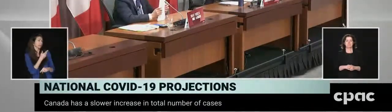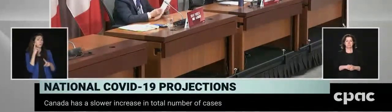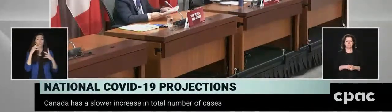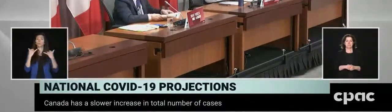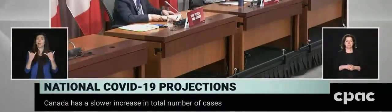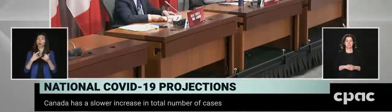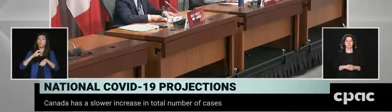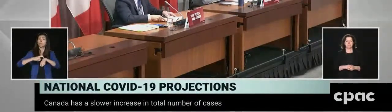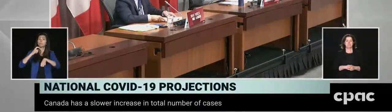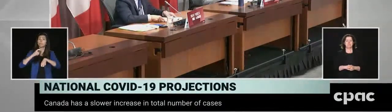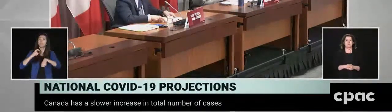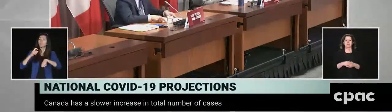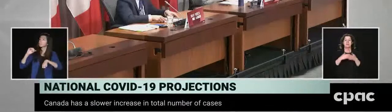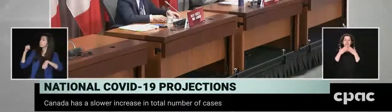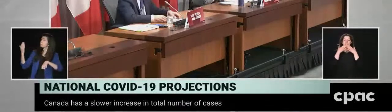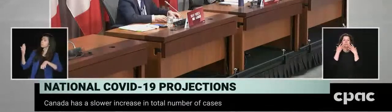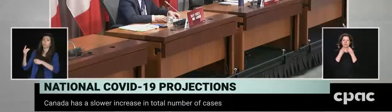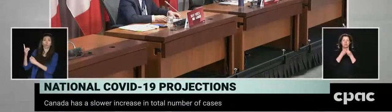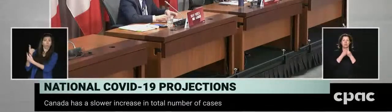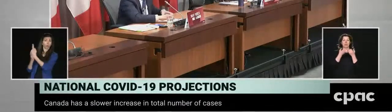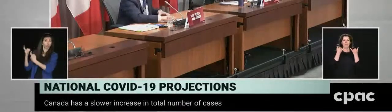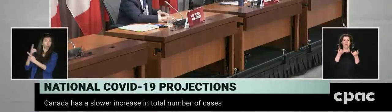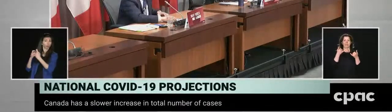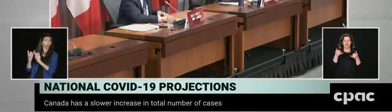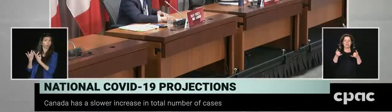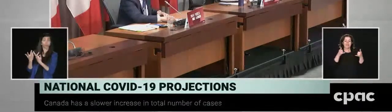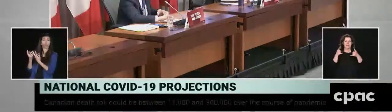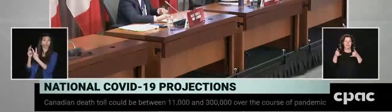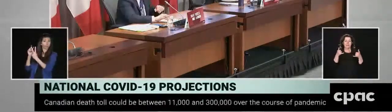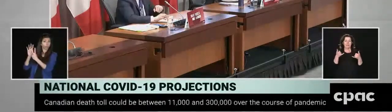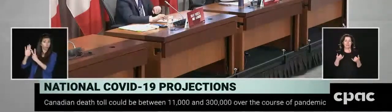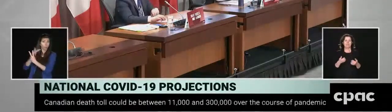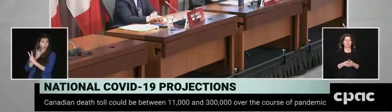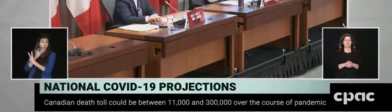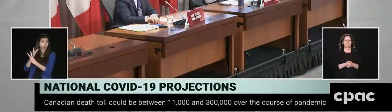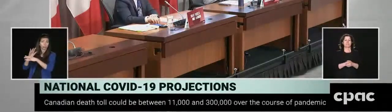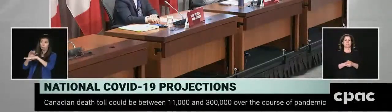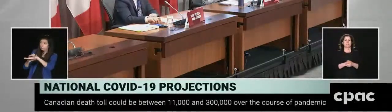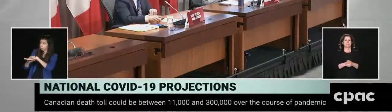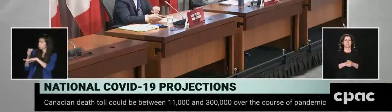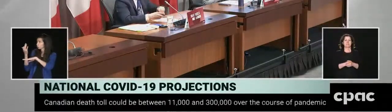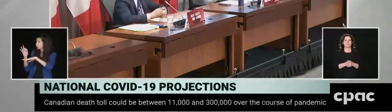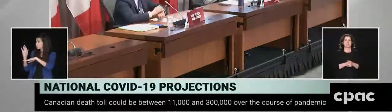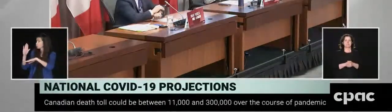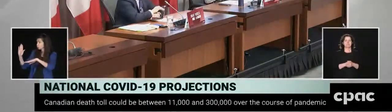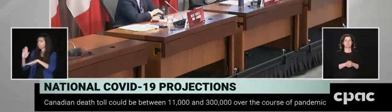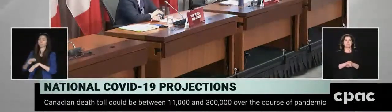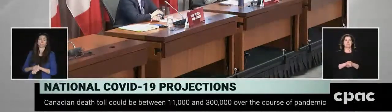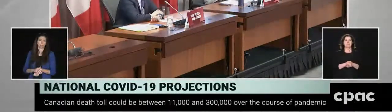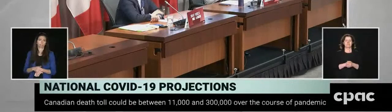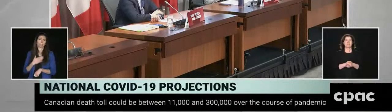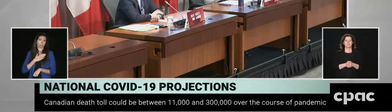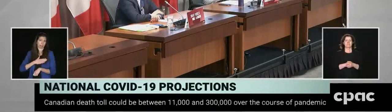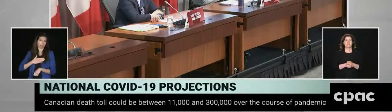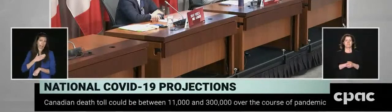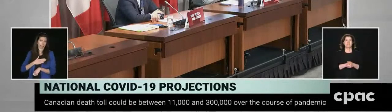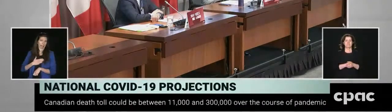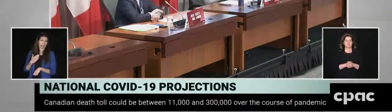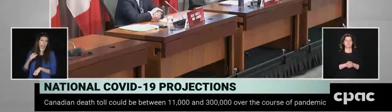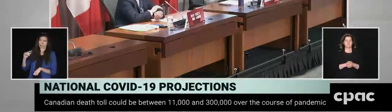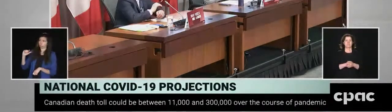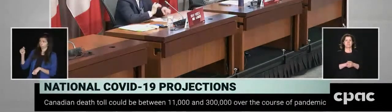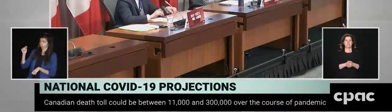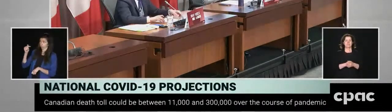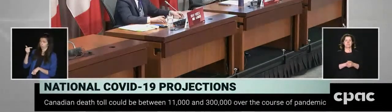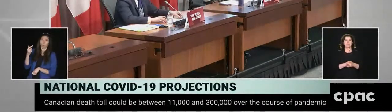vos questions dans les deux langues officielles. We ask that you limit yourself to one question and only one follow-up. We'll